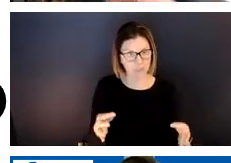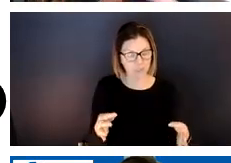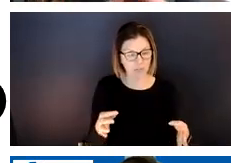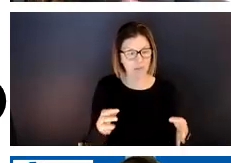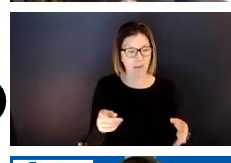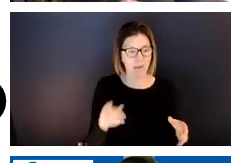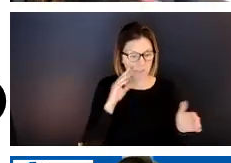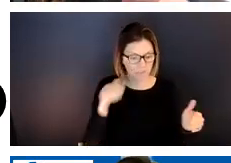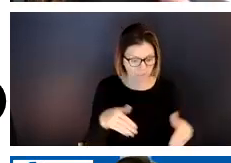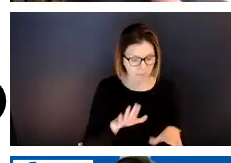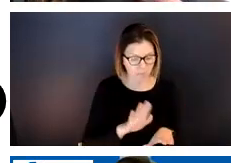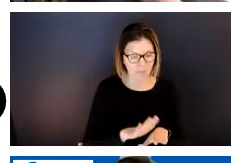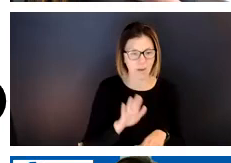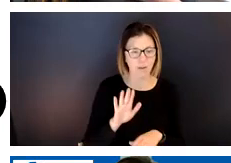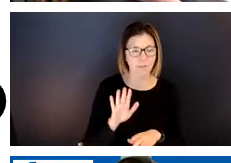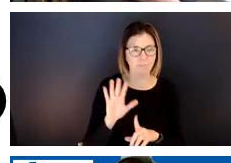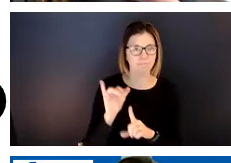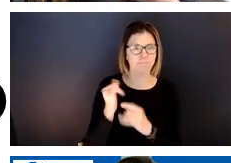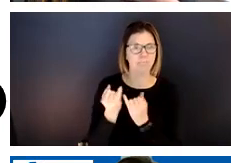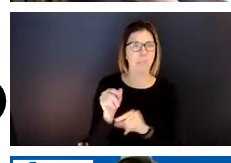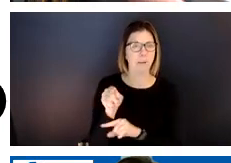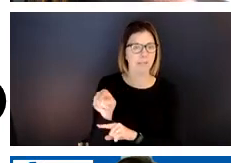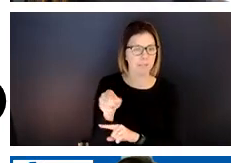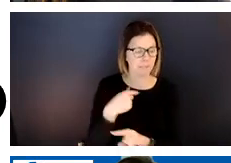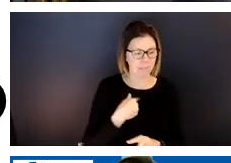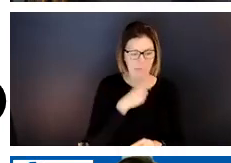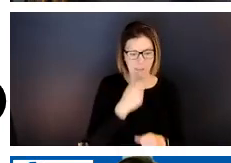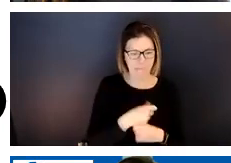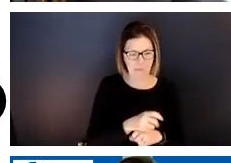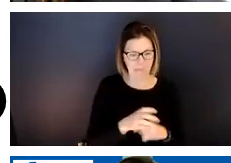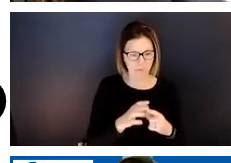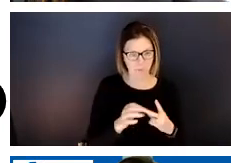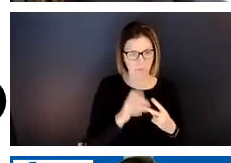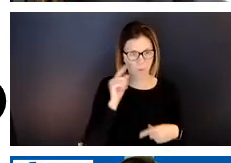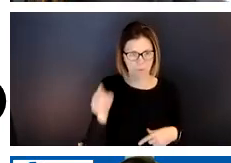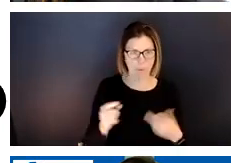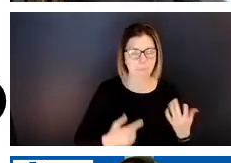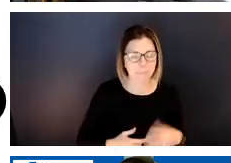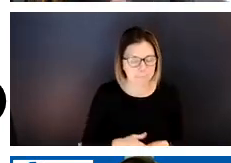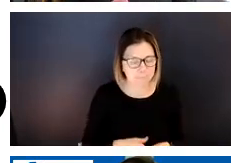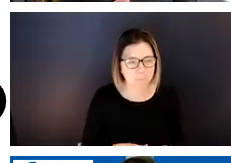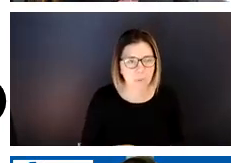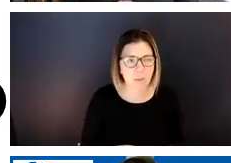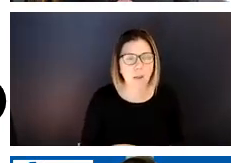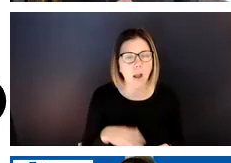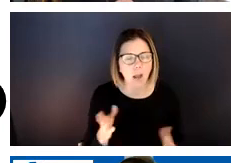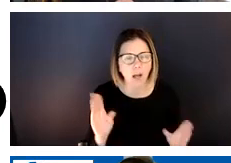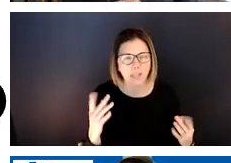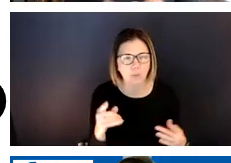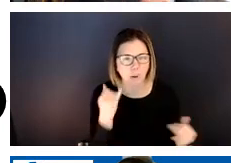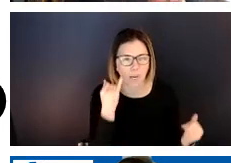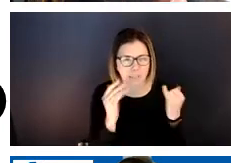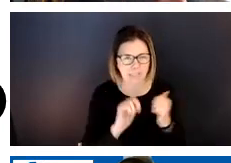preference, their autonomy, versus me just making those choices for them. And I'll give you some ideas